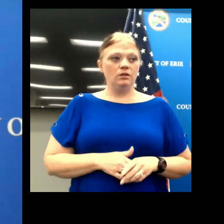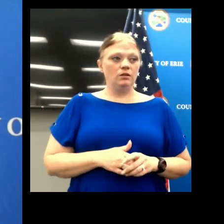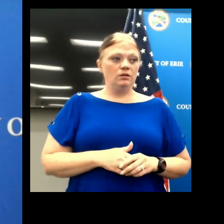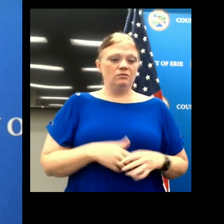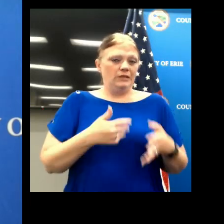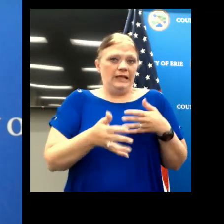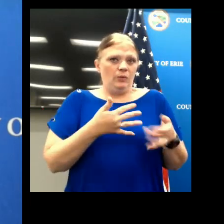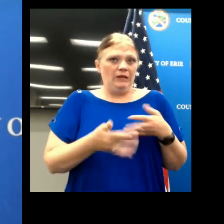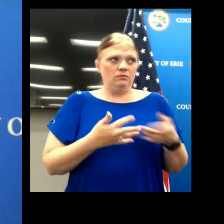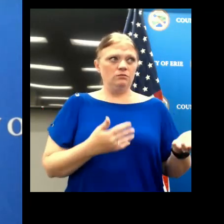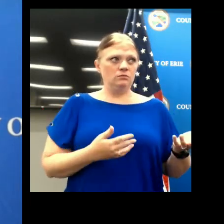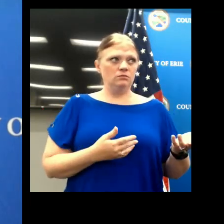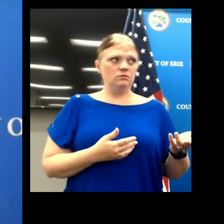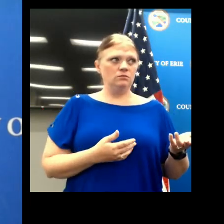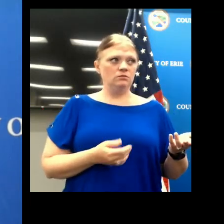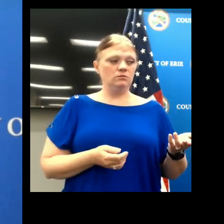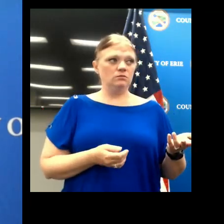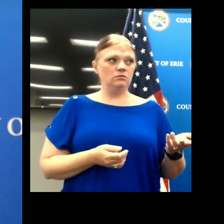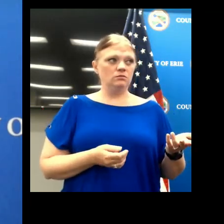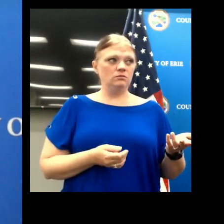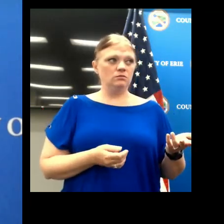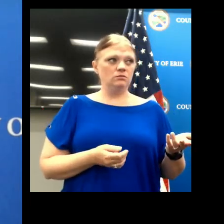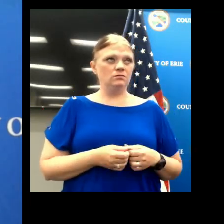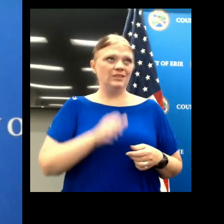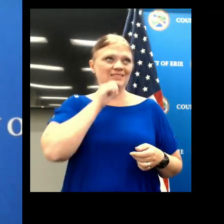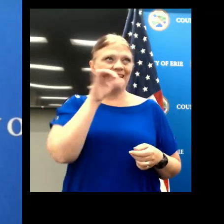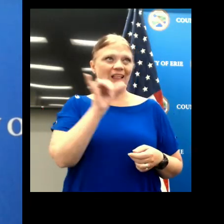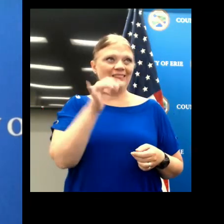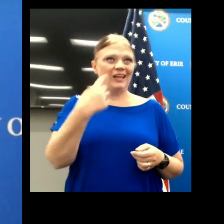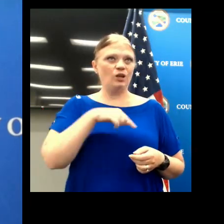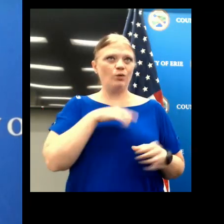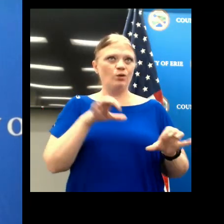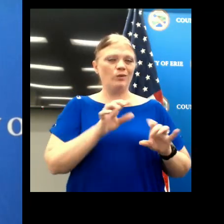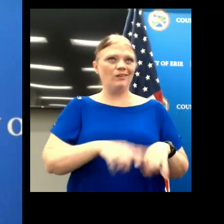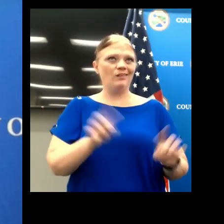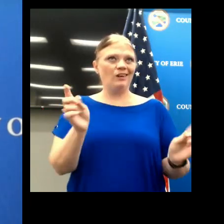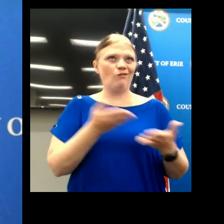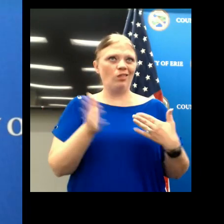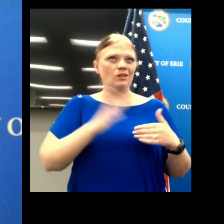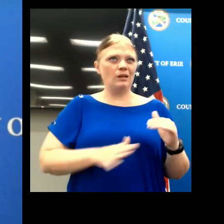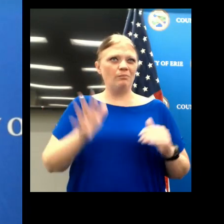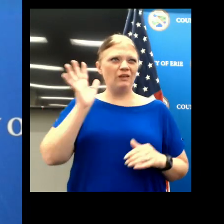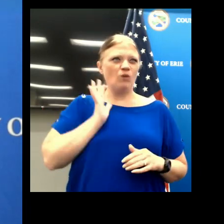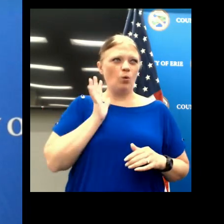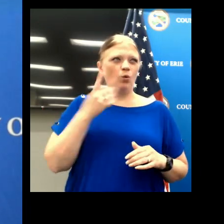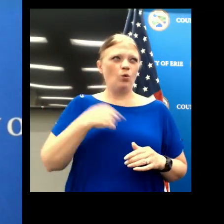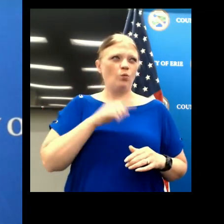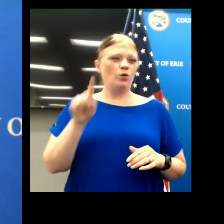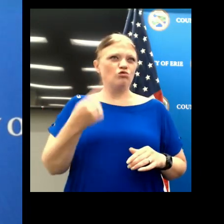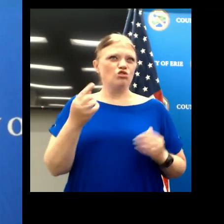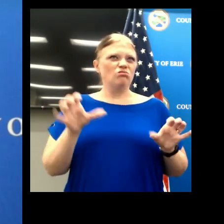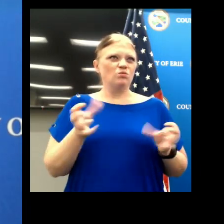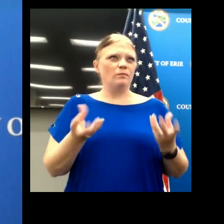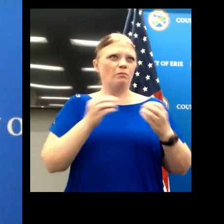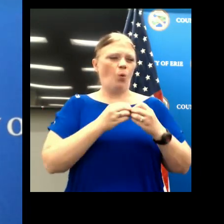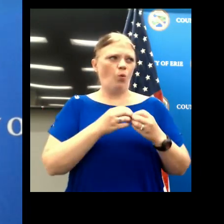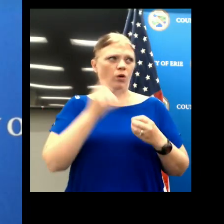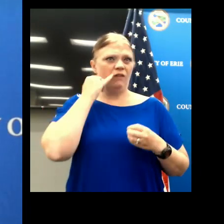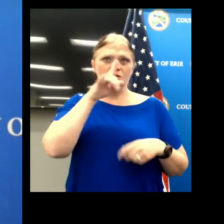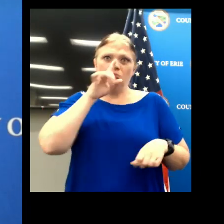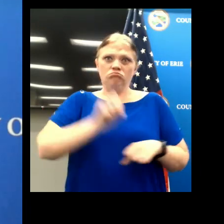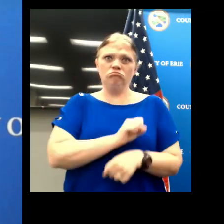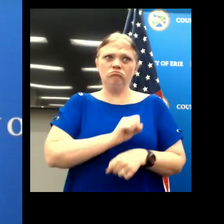anyway. So it's not as if we're doing different things than we did in the past. We're just doing more of it, because if we get a legitimate